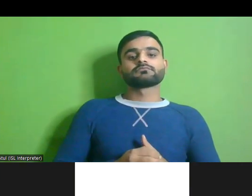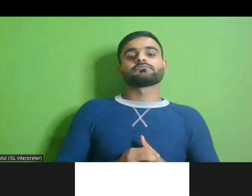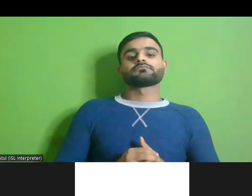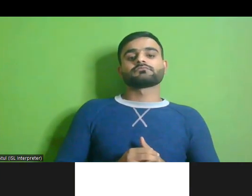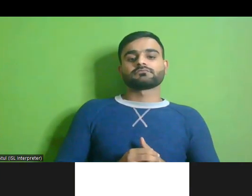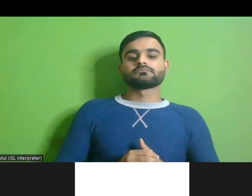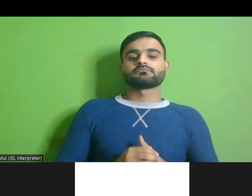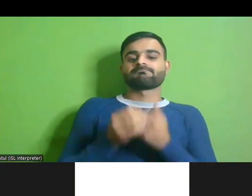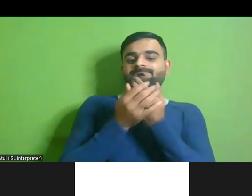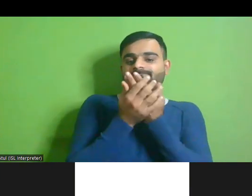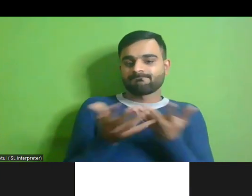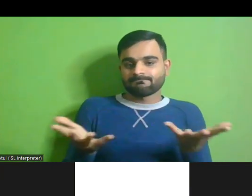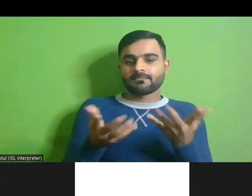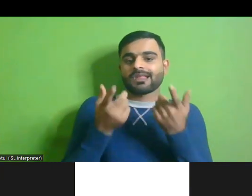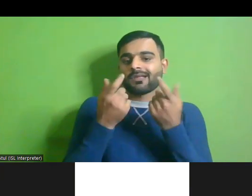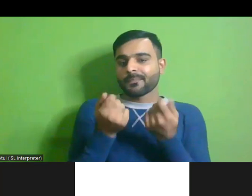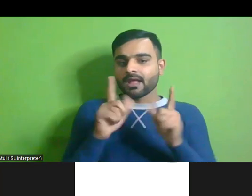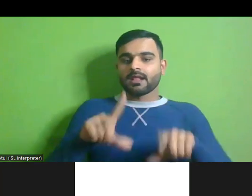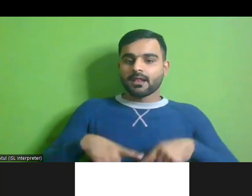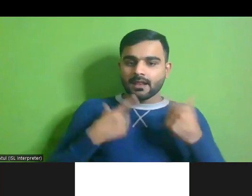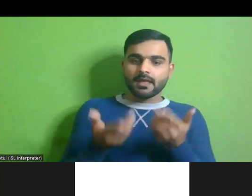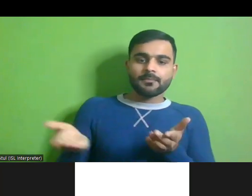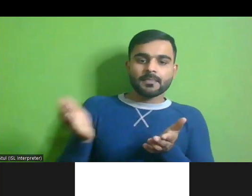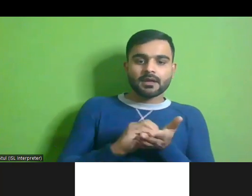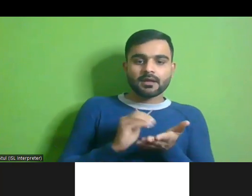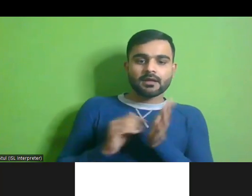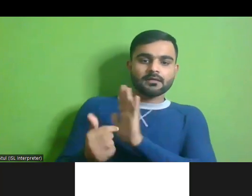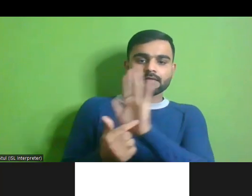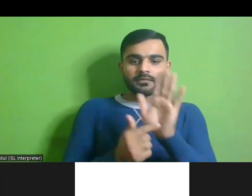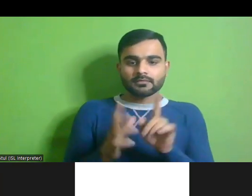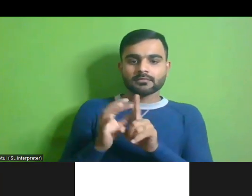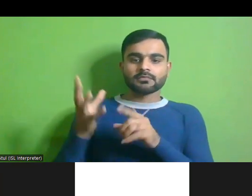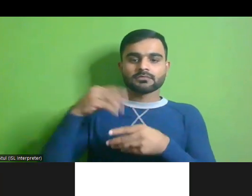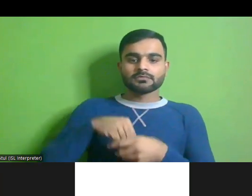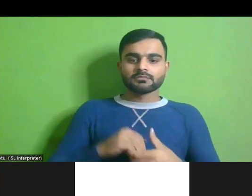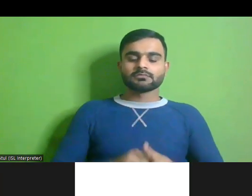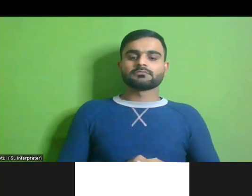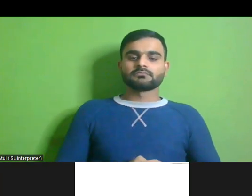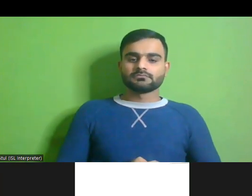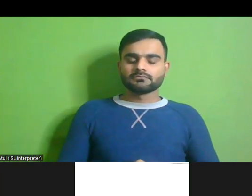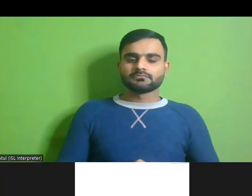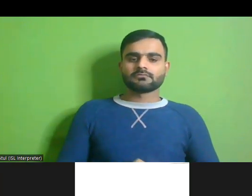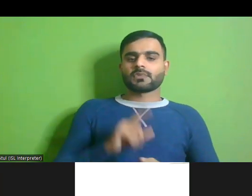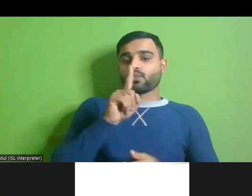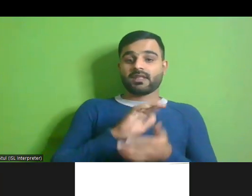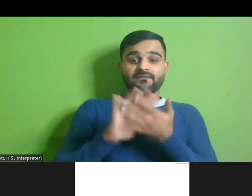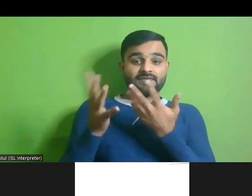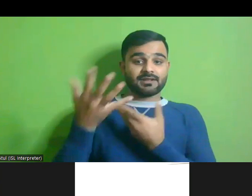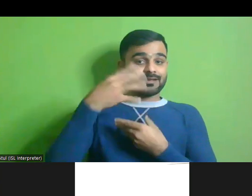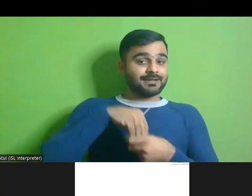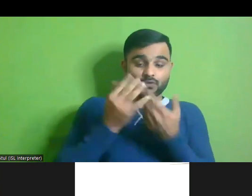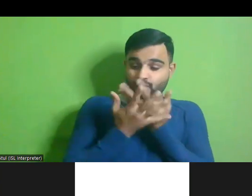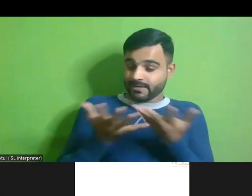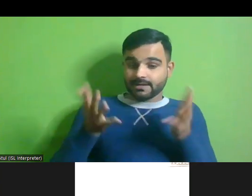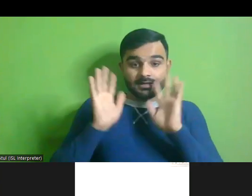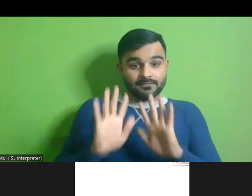access to resources, money, life, to reproduce life, like the basic necessities of life. If once you have those resources,